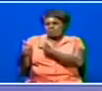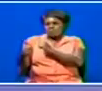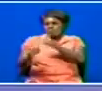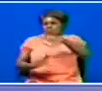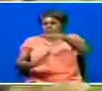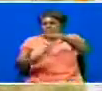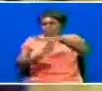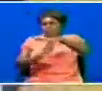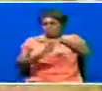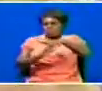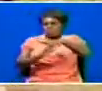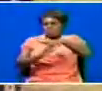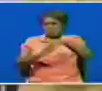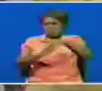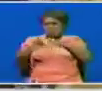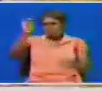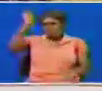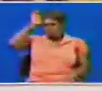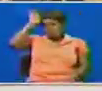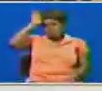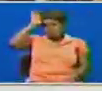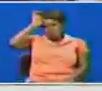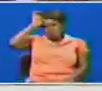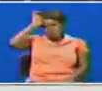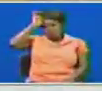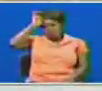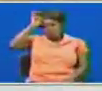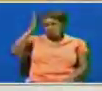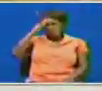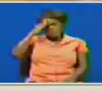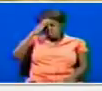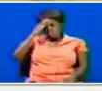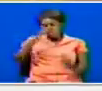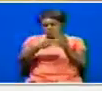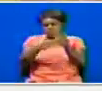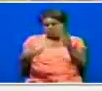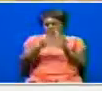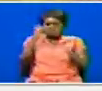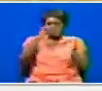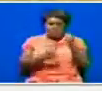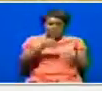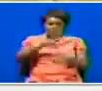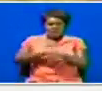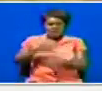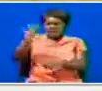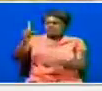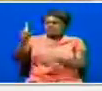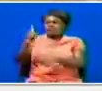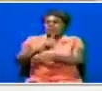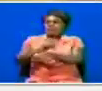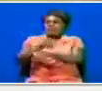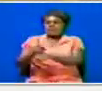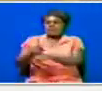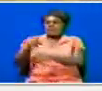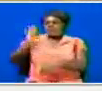top in the city of champions, a land that is known for churning out renowned athletes. Tirop clocked 31 minutes and 6 seconds